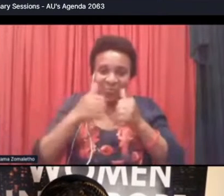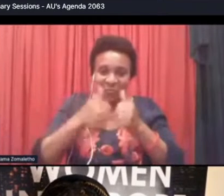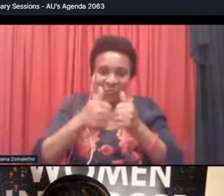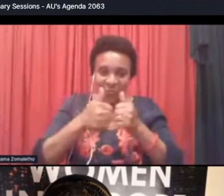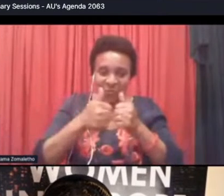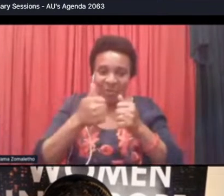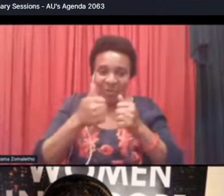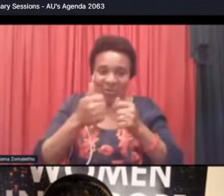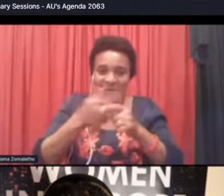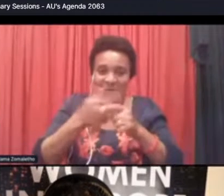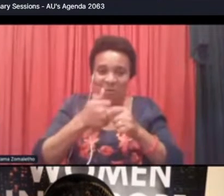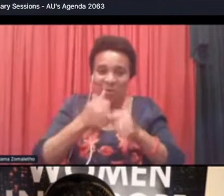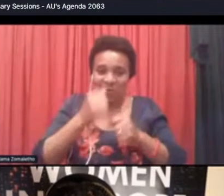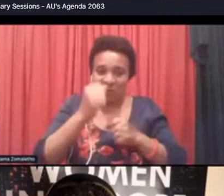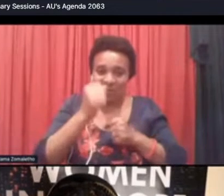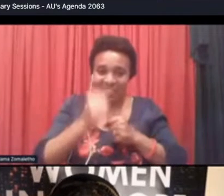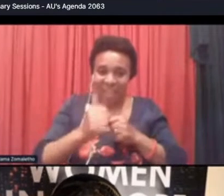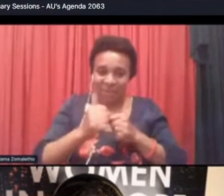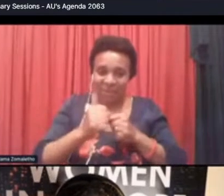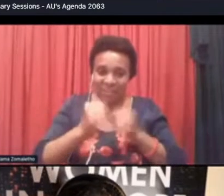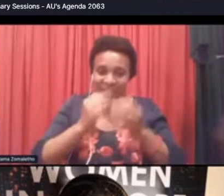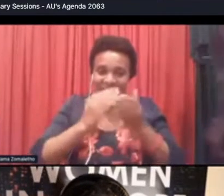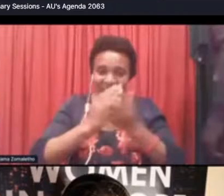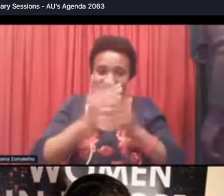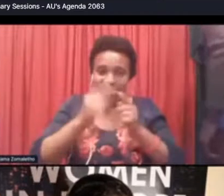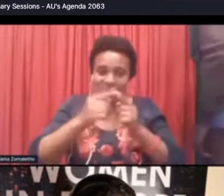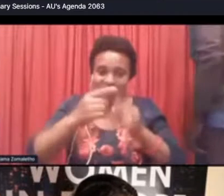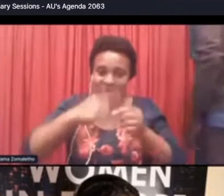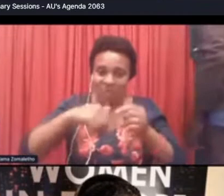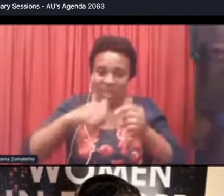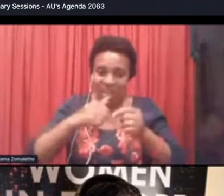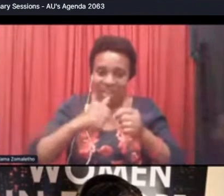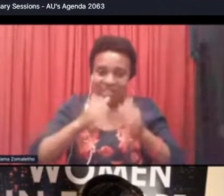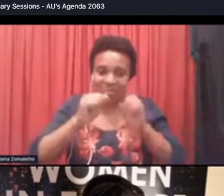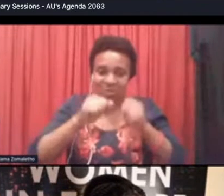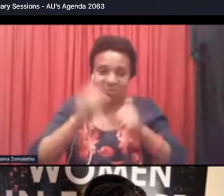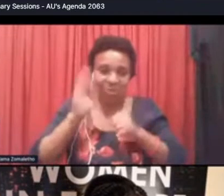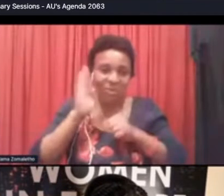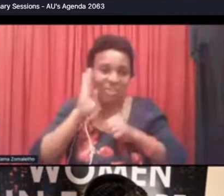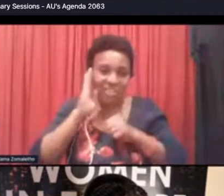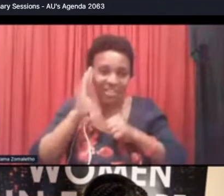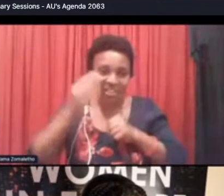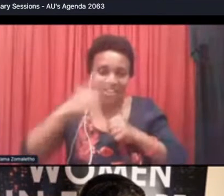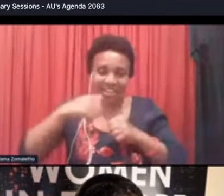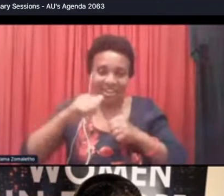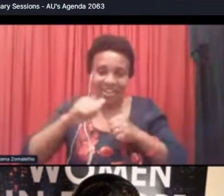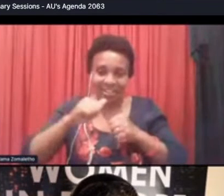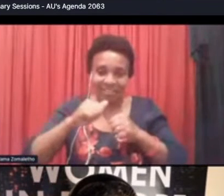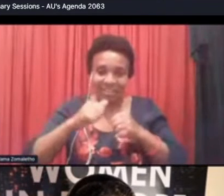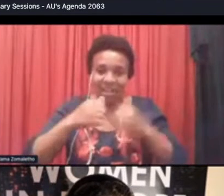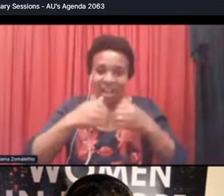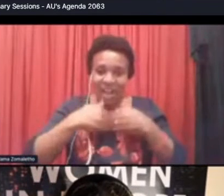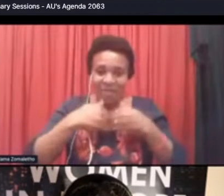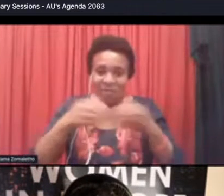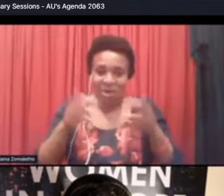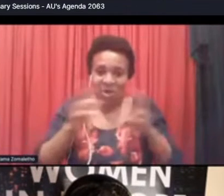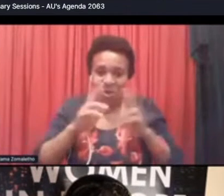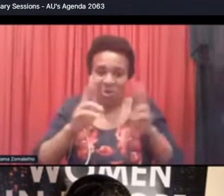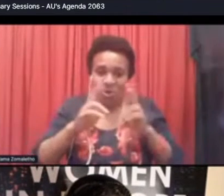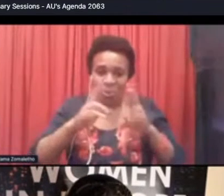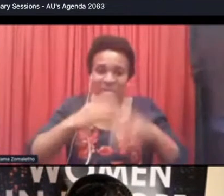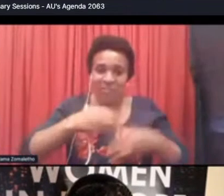Pamela. Write to us in the chat whether you can hear us so that we are ready for you. I have already the main guest